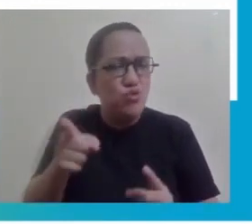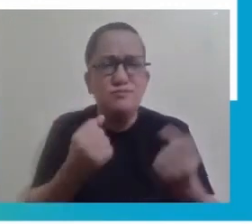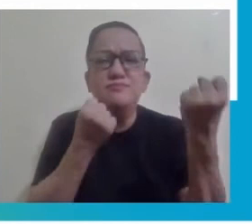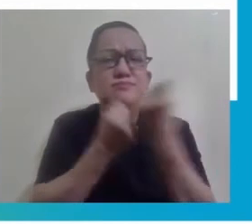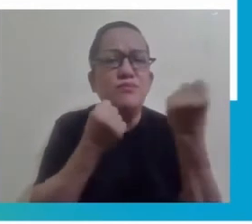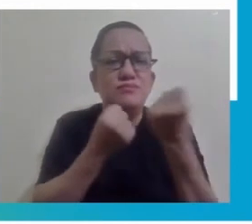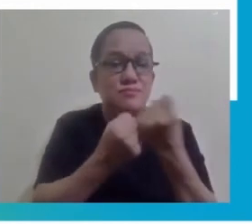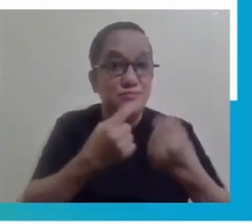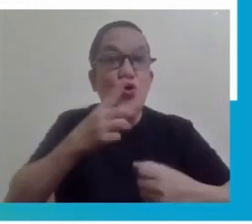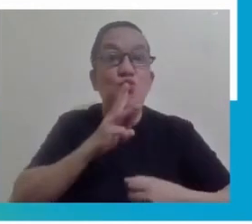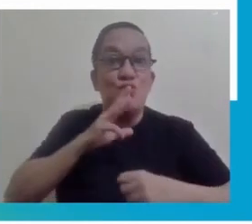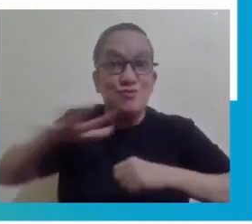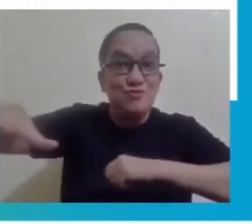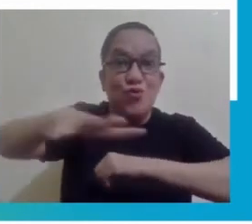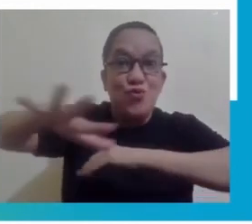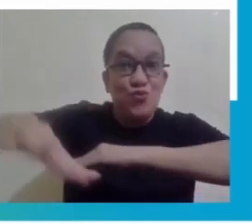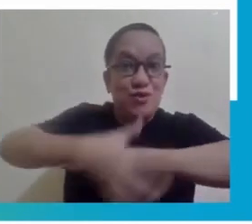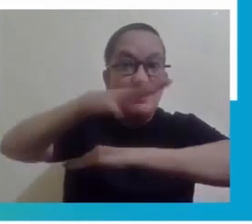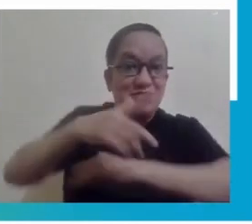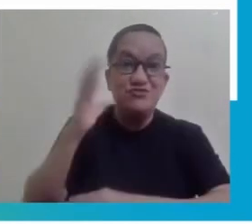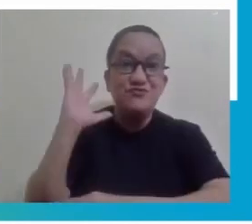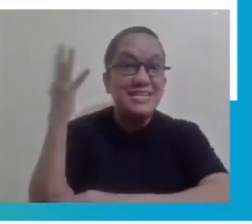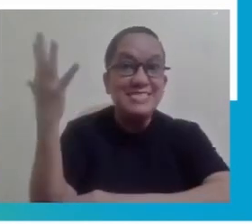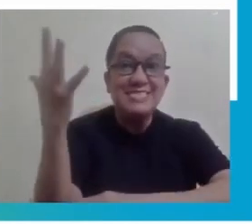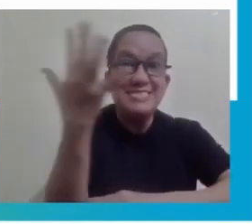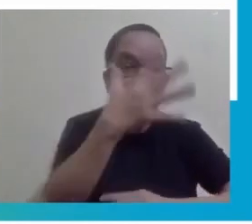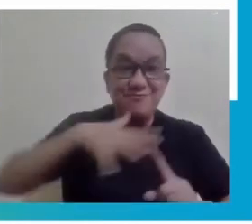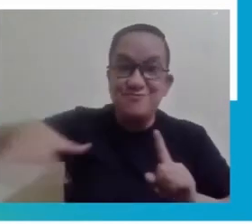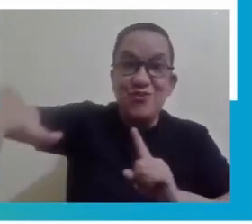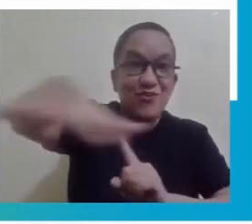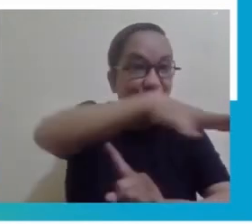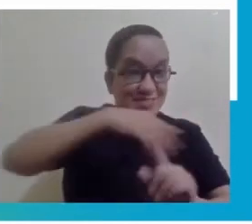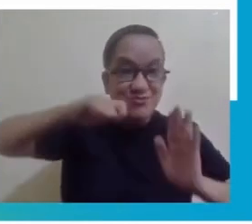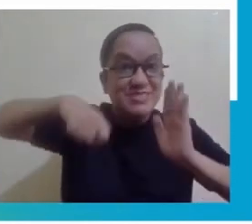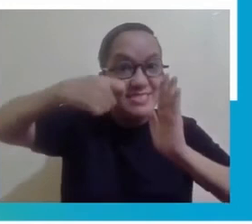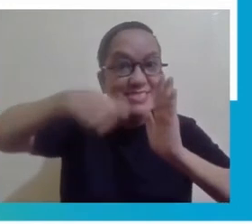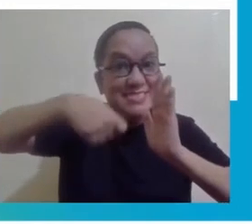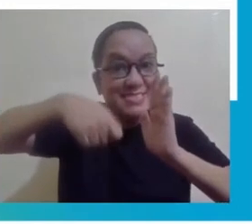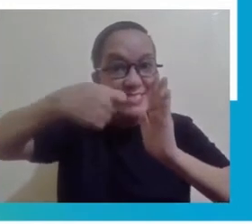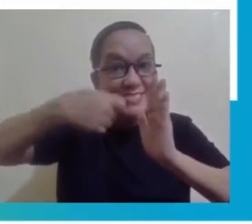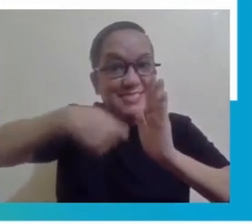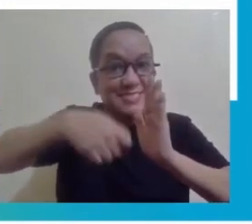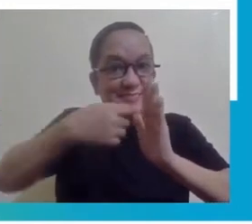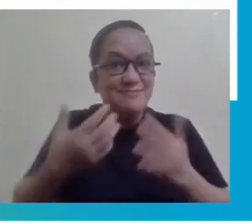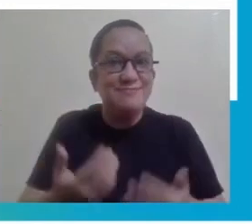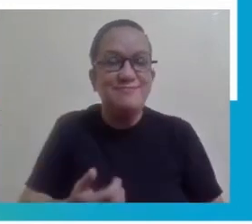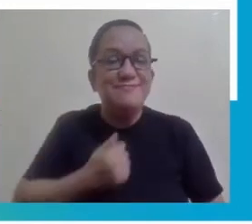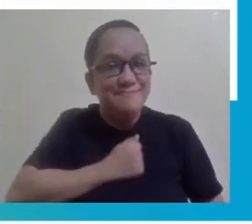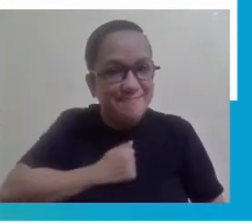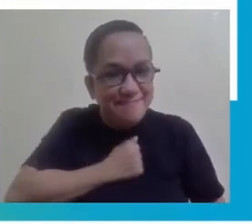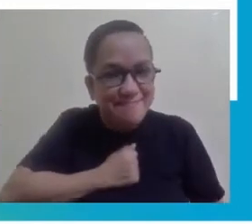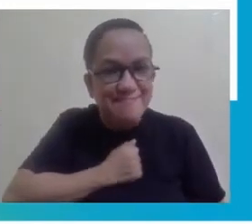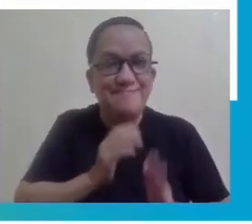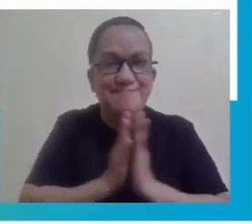projects. Secondly, on natural capital investments, natural capital investments by ADB, we